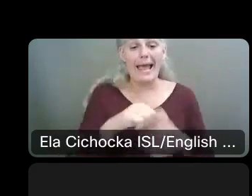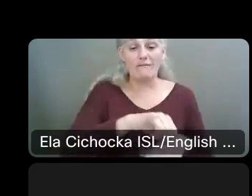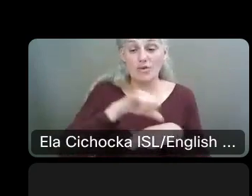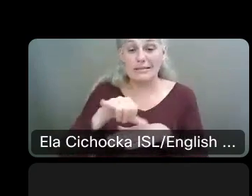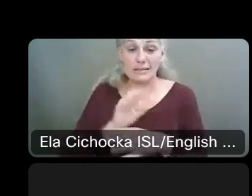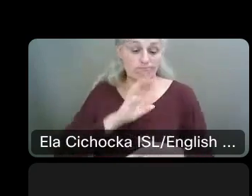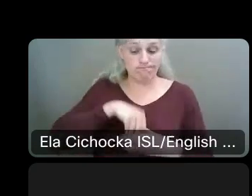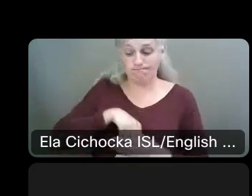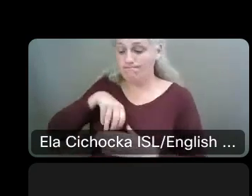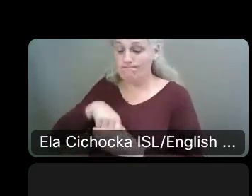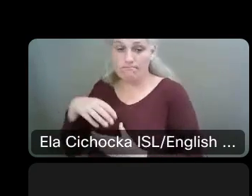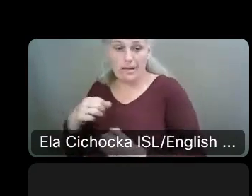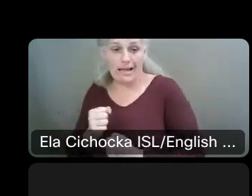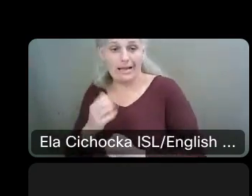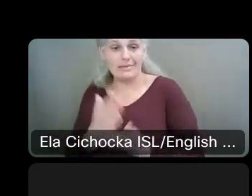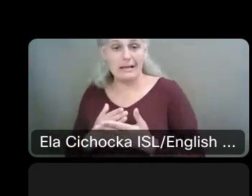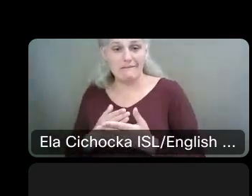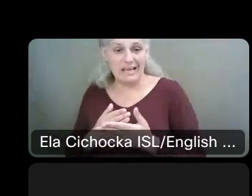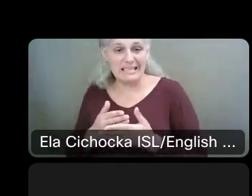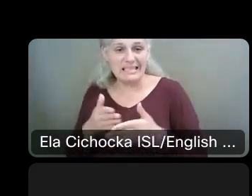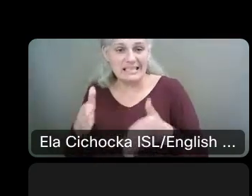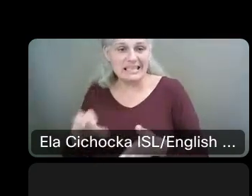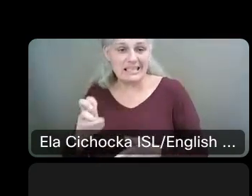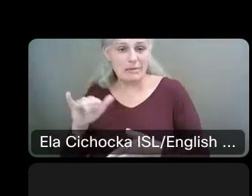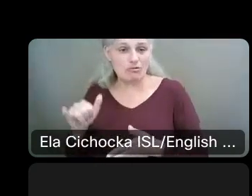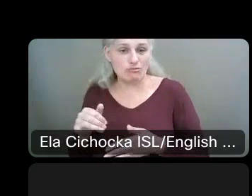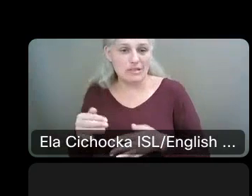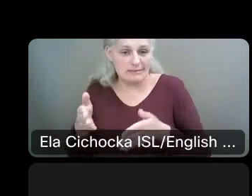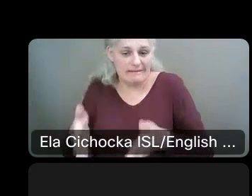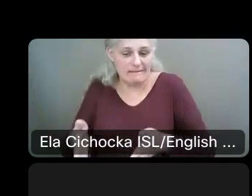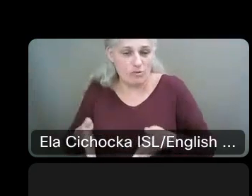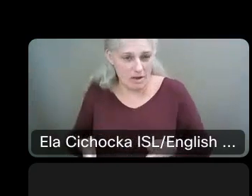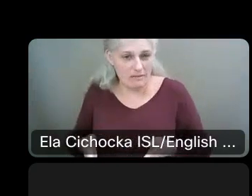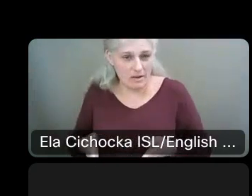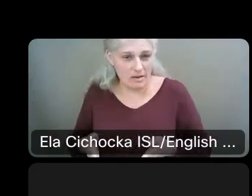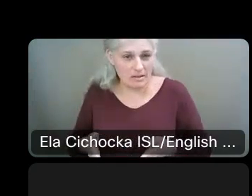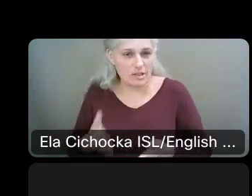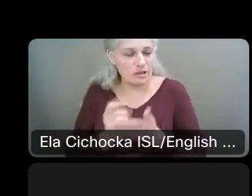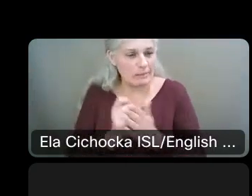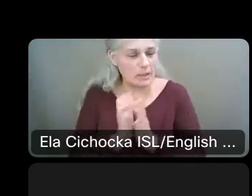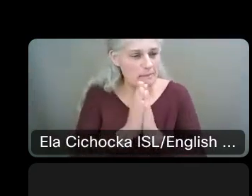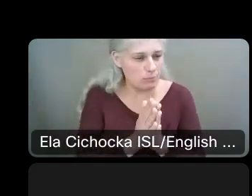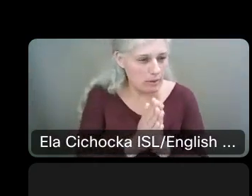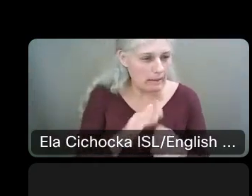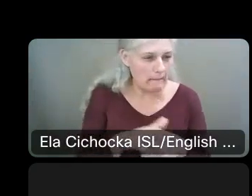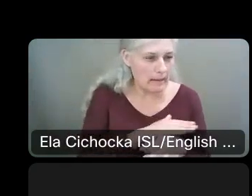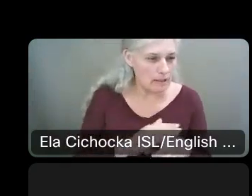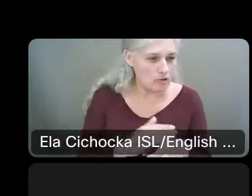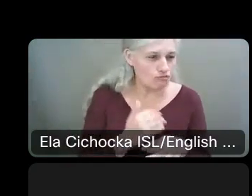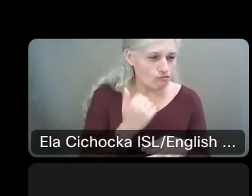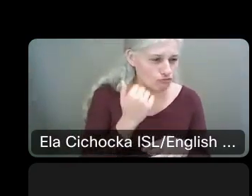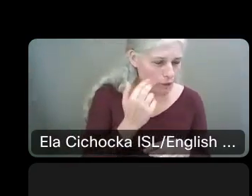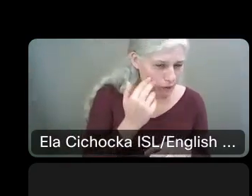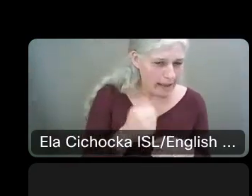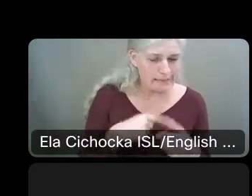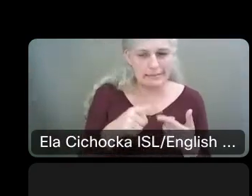within themselves a small cemetery where from time to time they go to pray, a place of bitterness and regret, where they